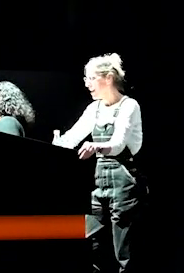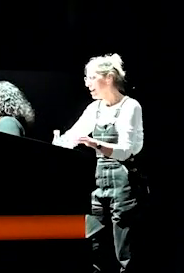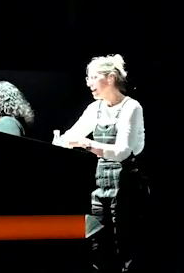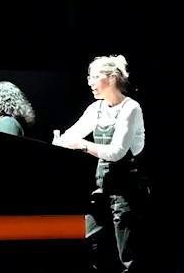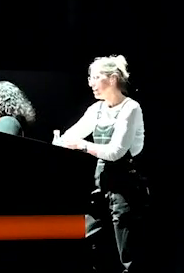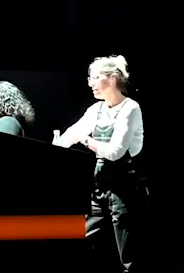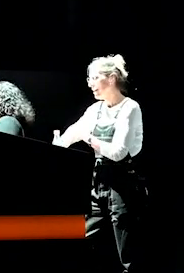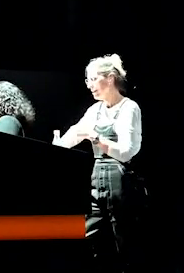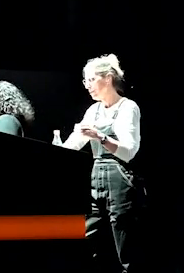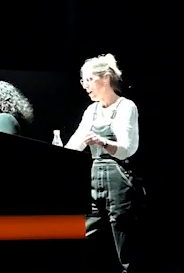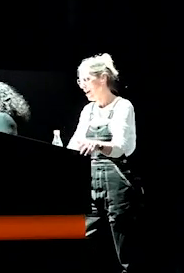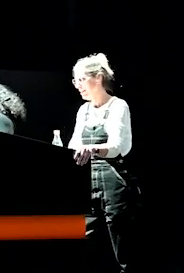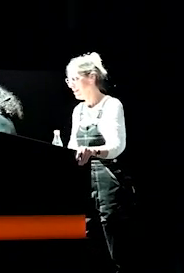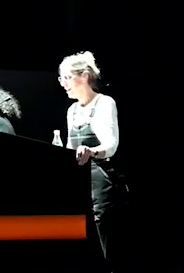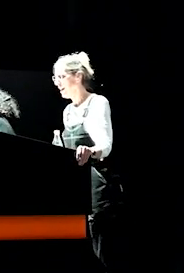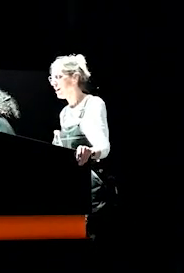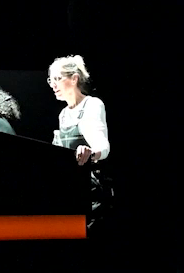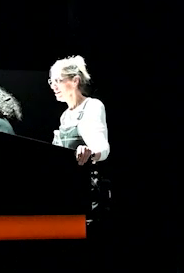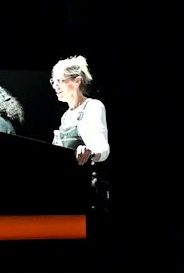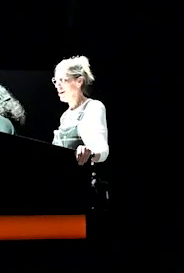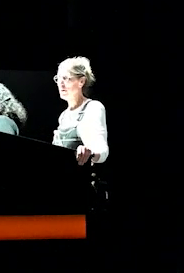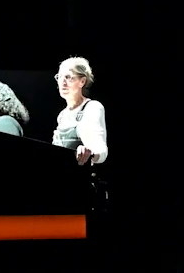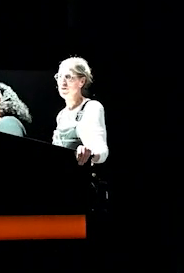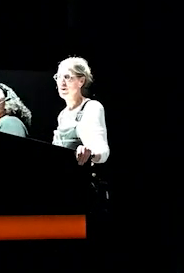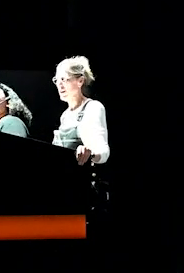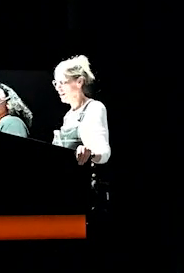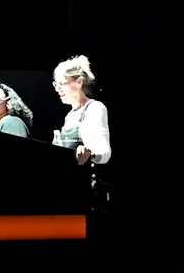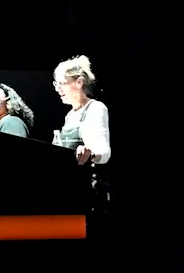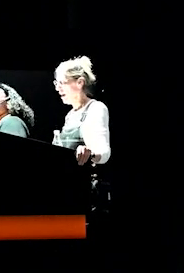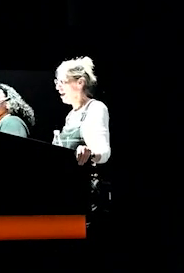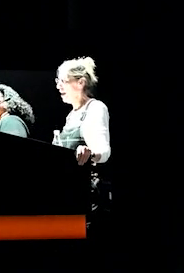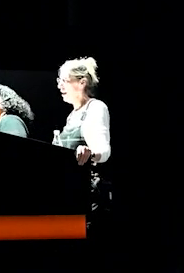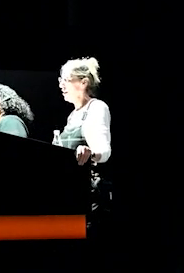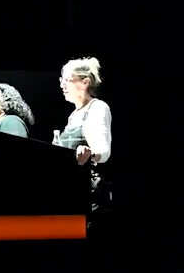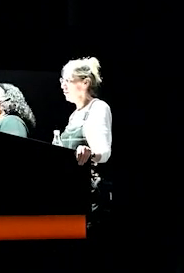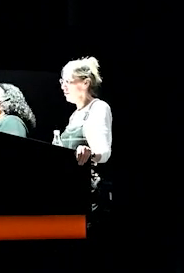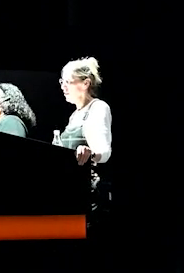I'm breaking down these lessons plans thinking, there's an opportunity here.